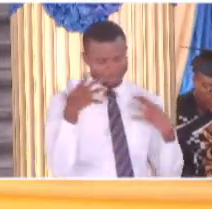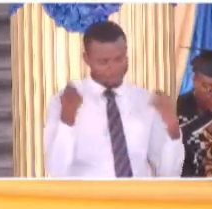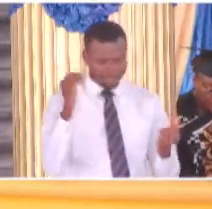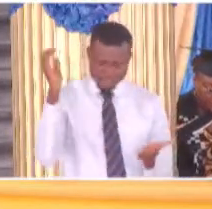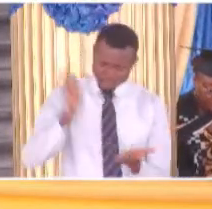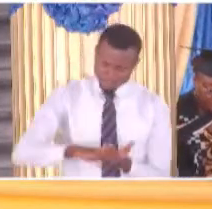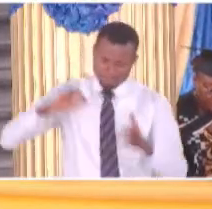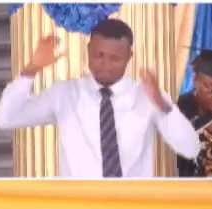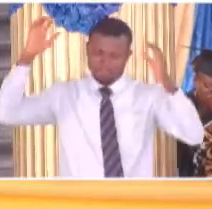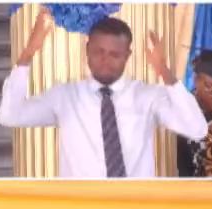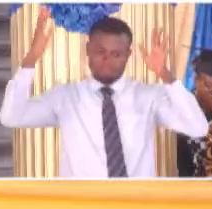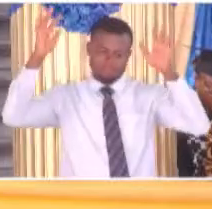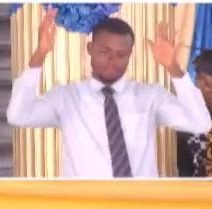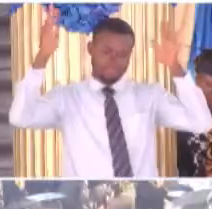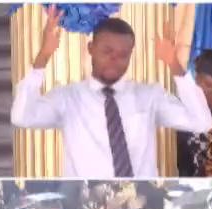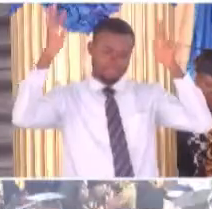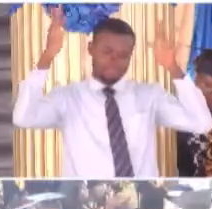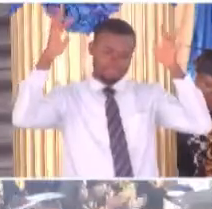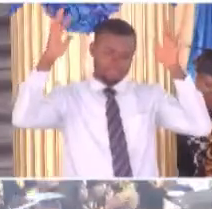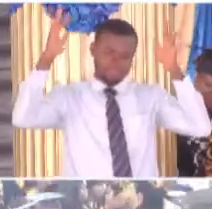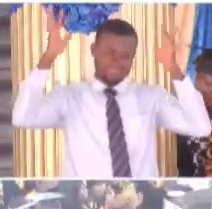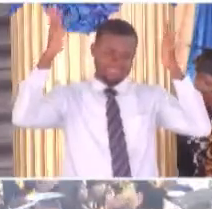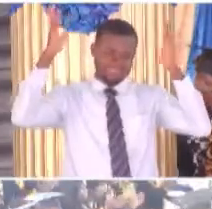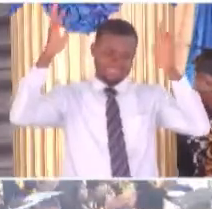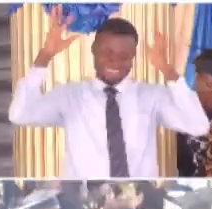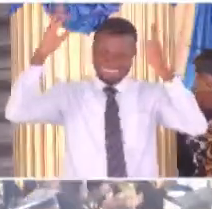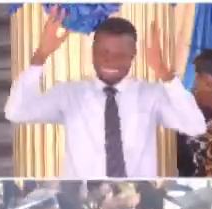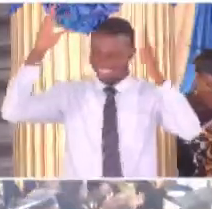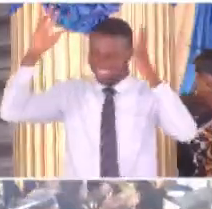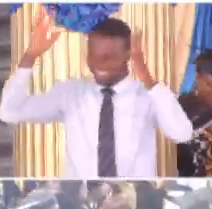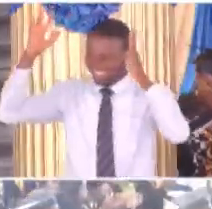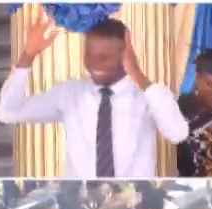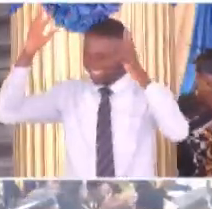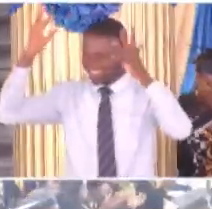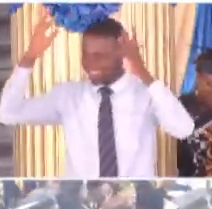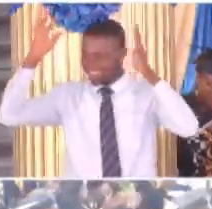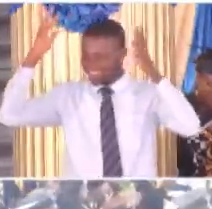of applause for your achievements.